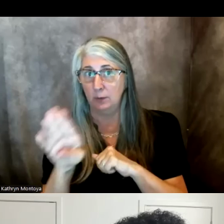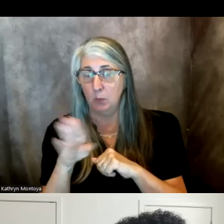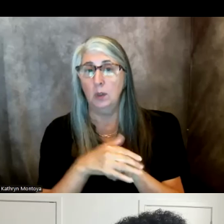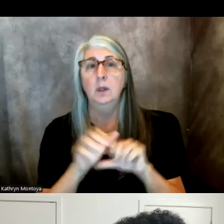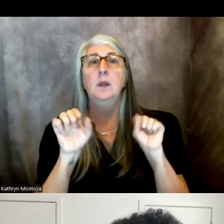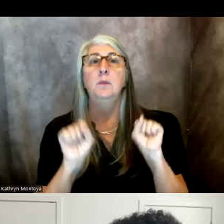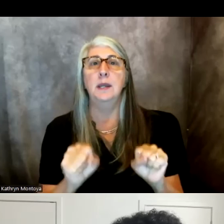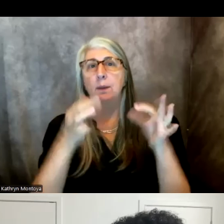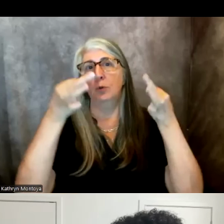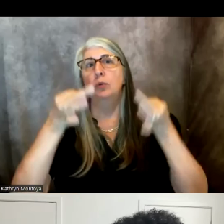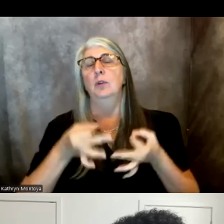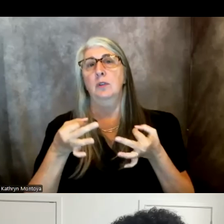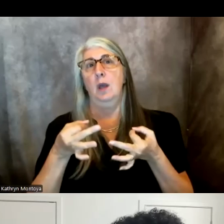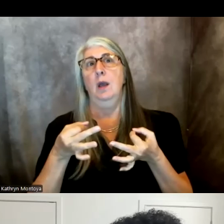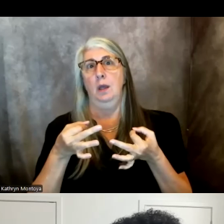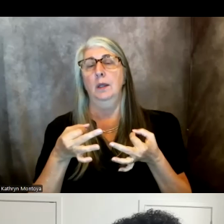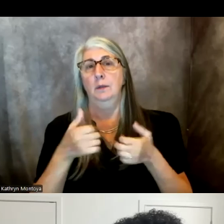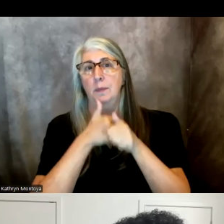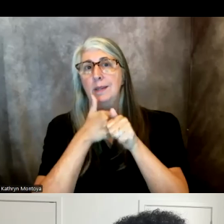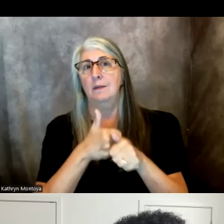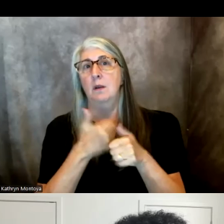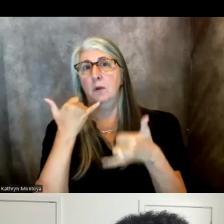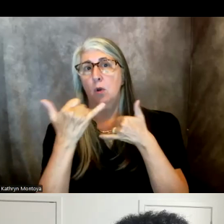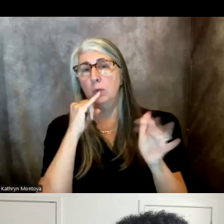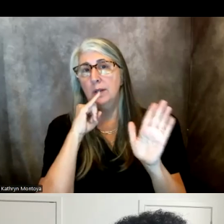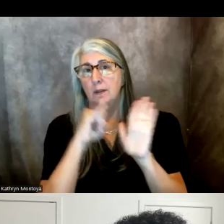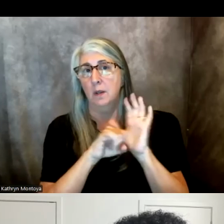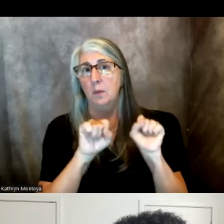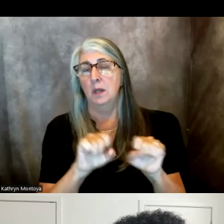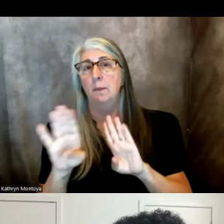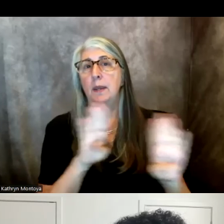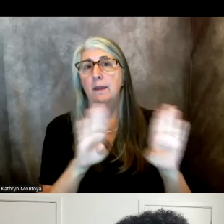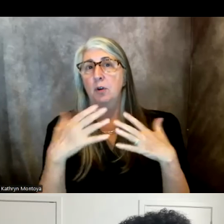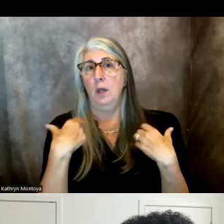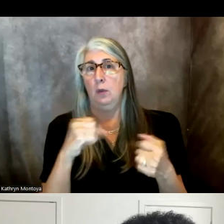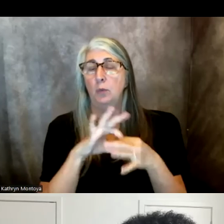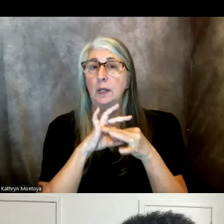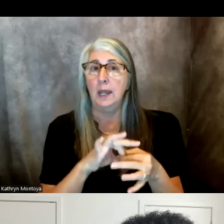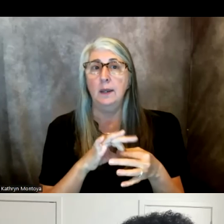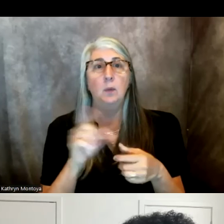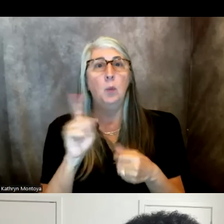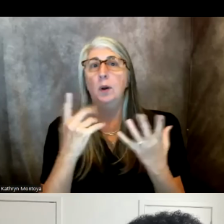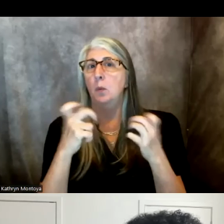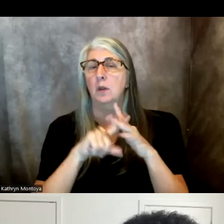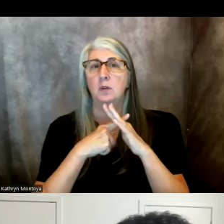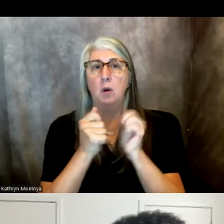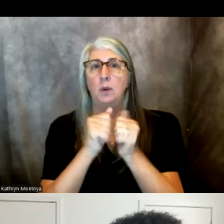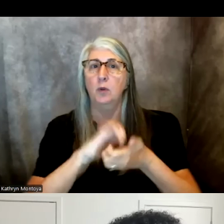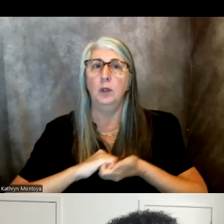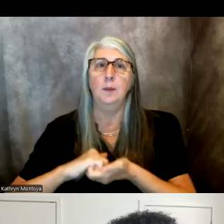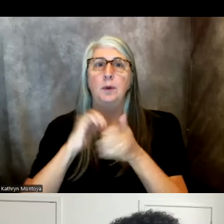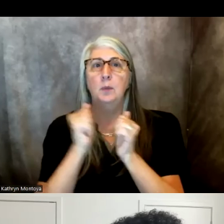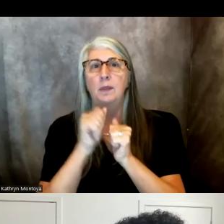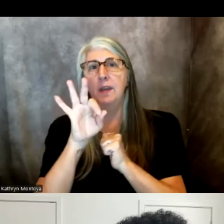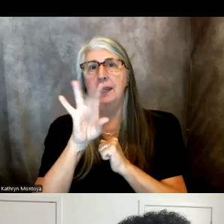able to decide, based on the calls we've identified that are potentially behavioral health related, where do we want to start with collaboration with